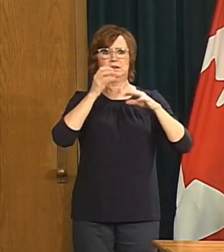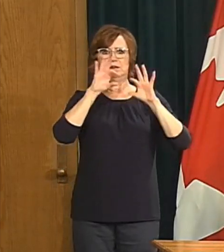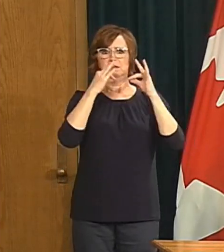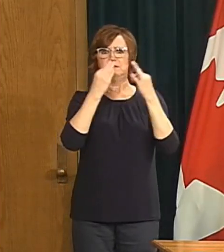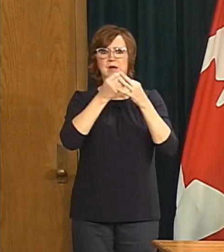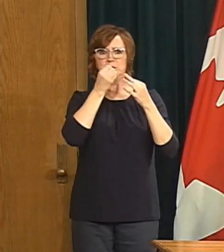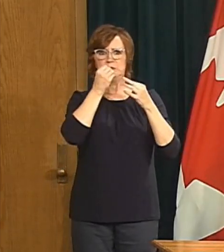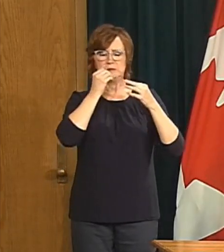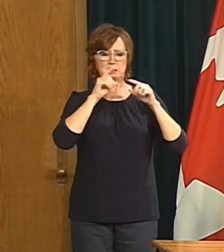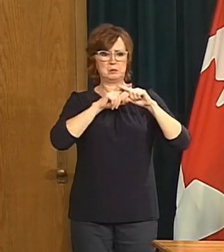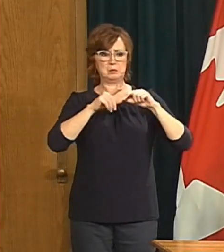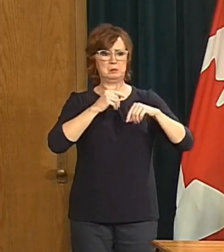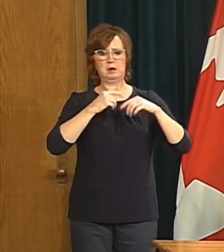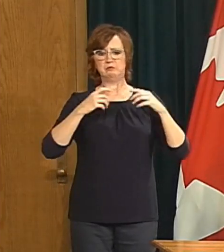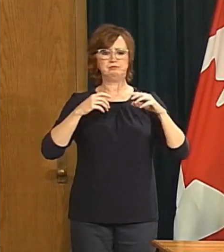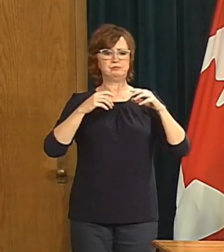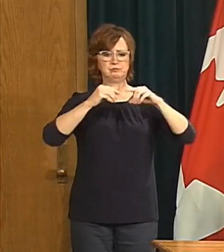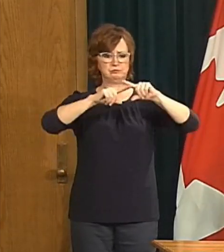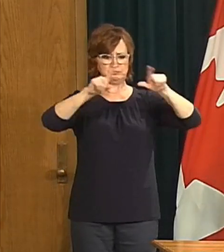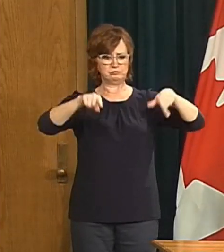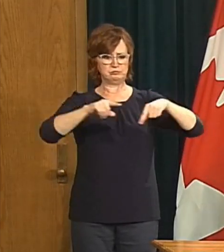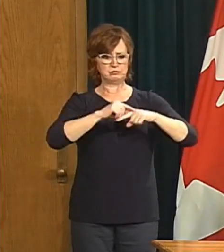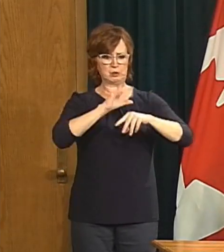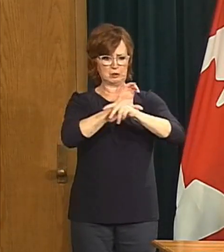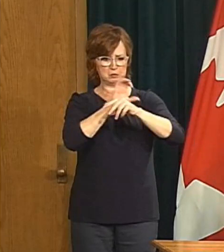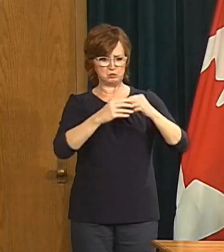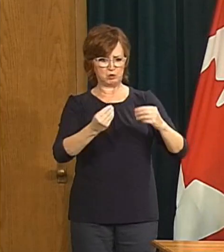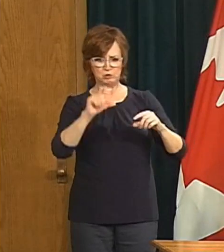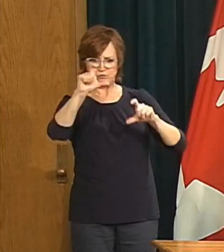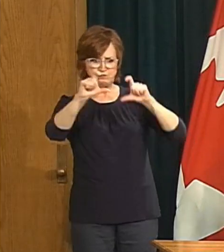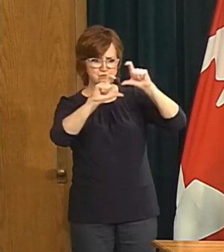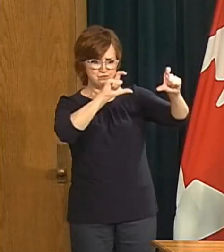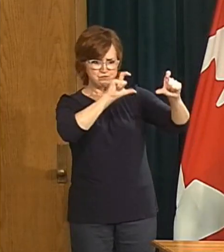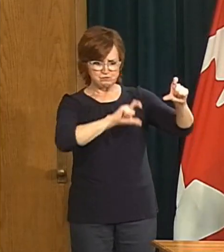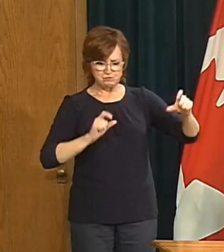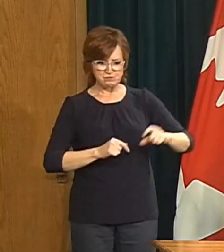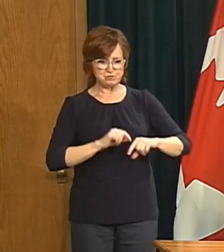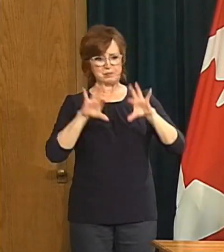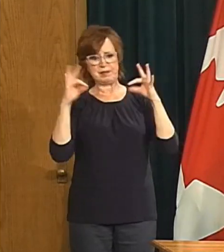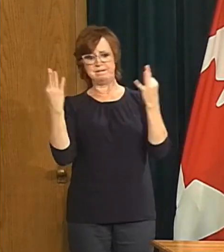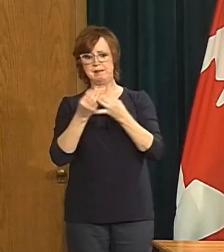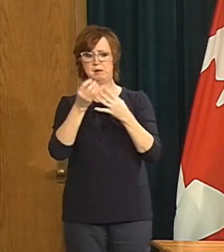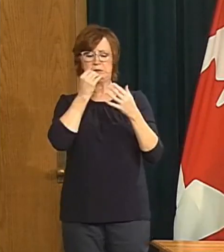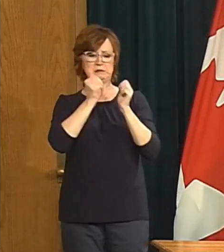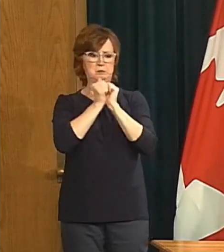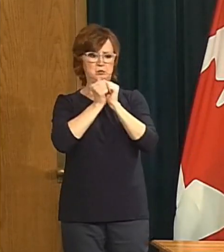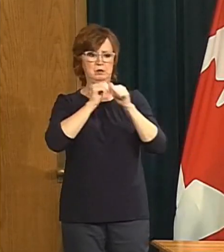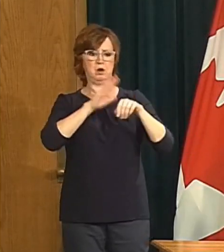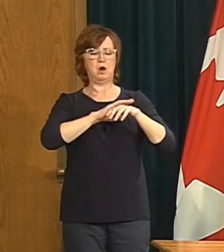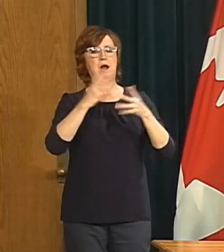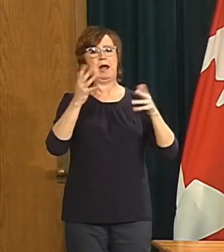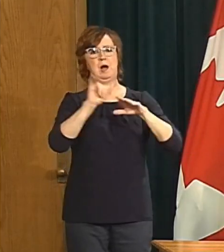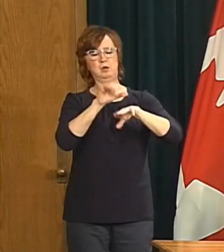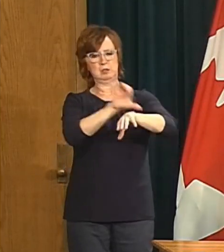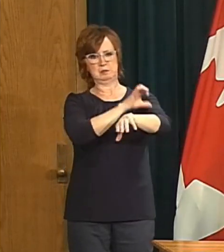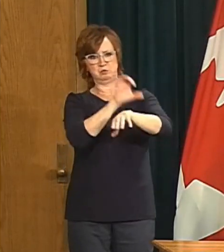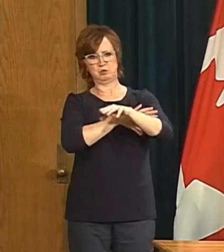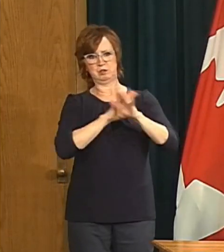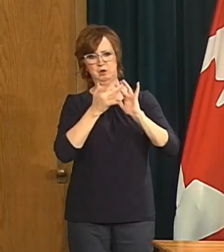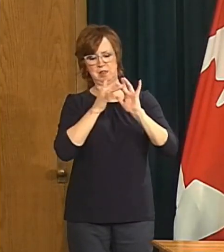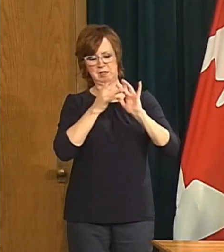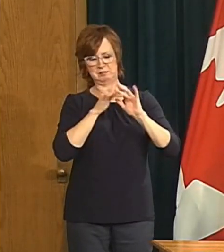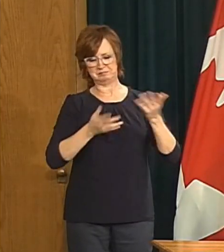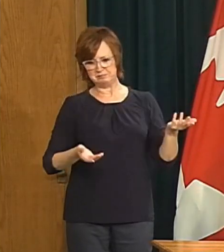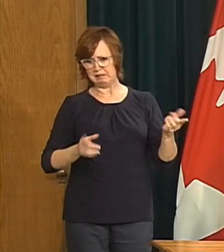as individuals or as part of events. And I think that's something that possibly may be an opportunity for some of these